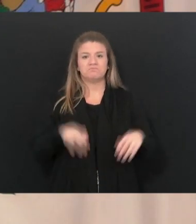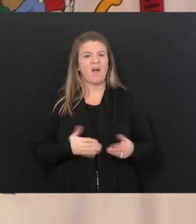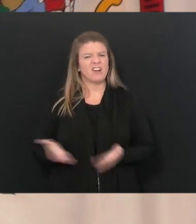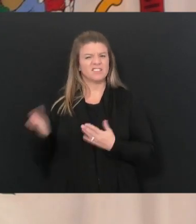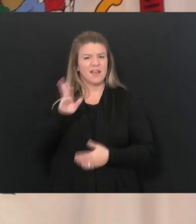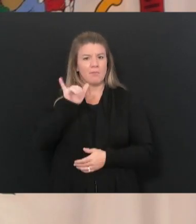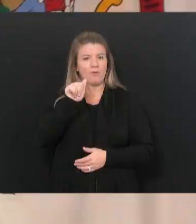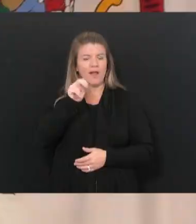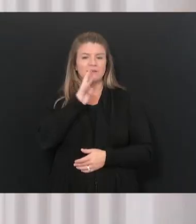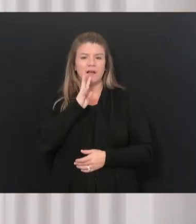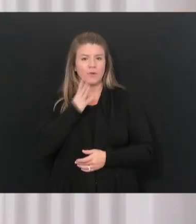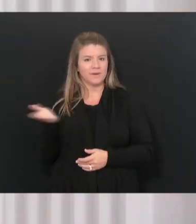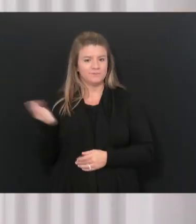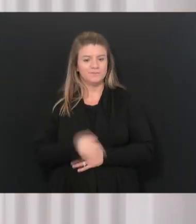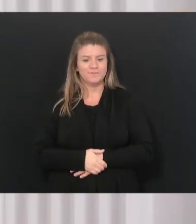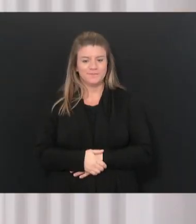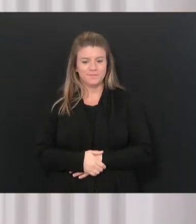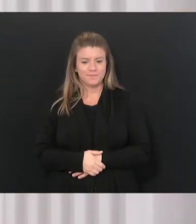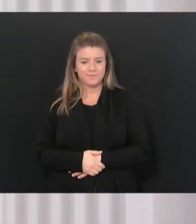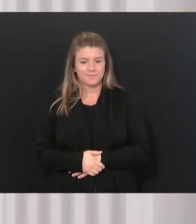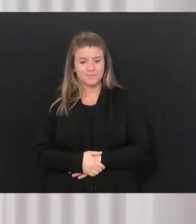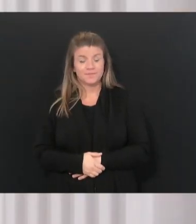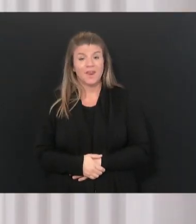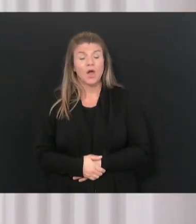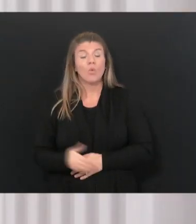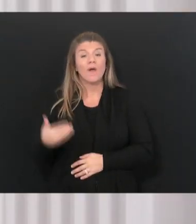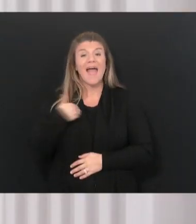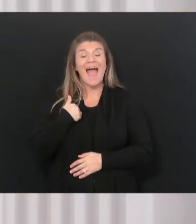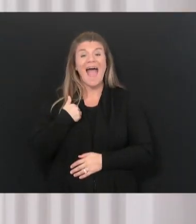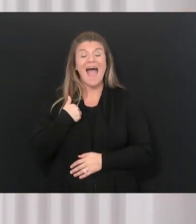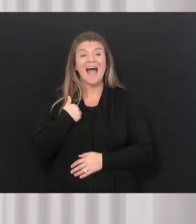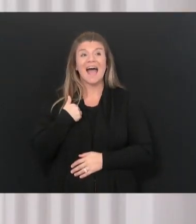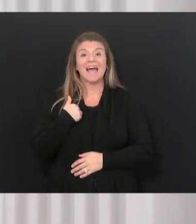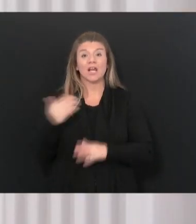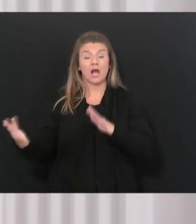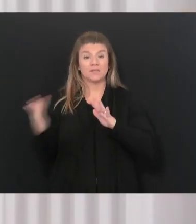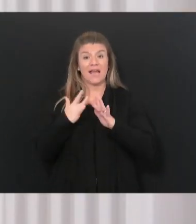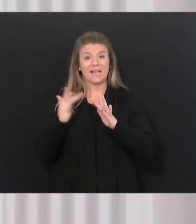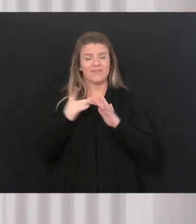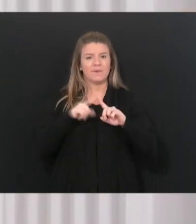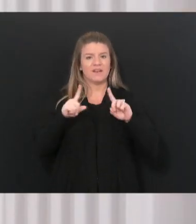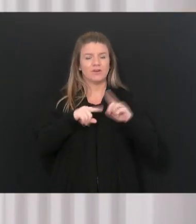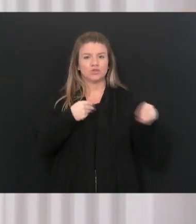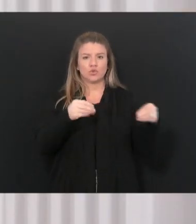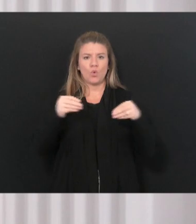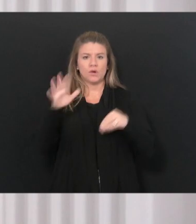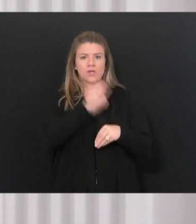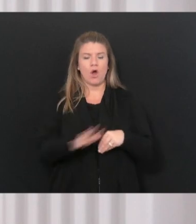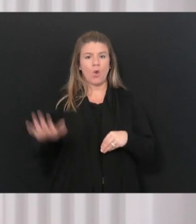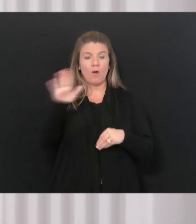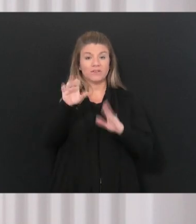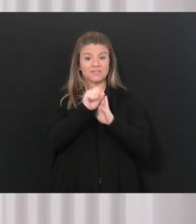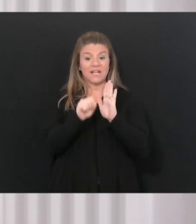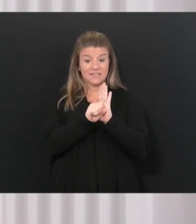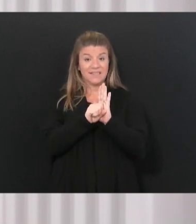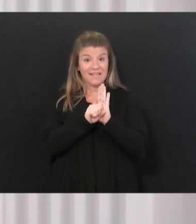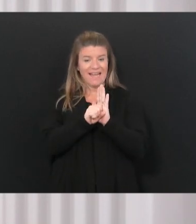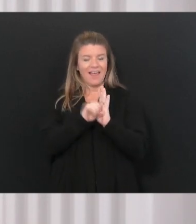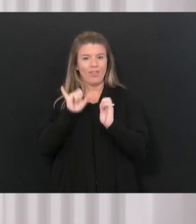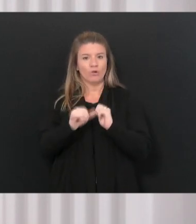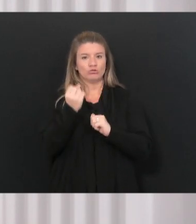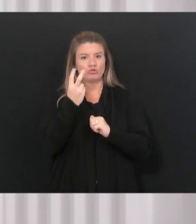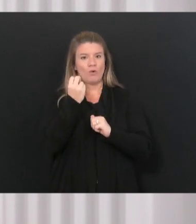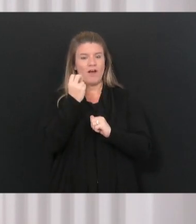let you talk, please. All right, Stephen, we had contact from our various retailers around the state as the hotspot counties would